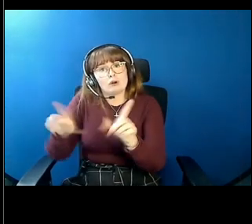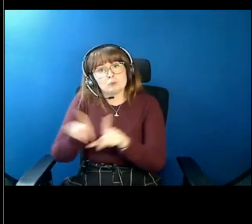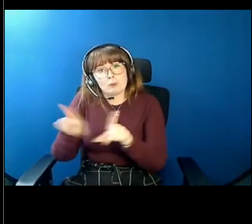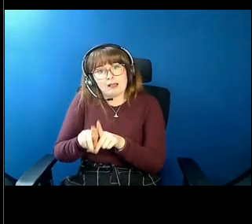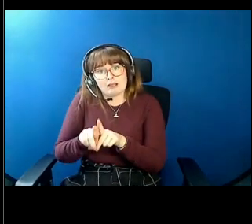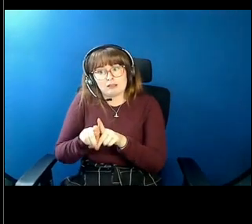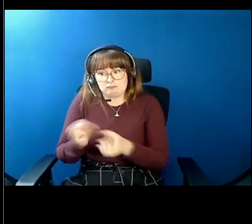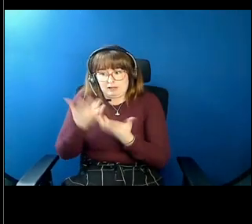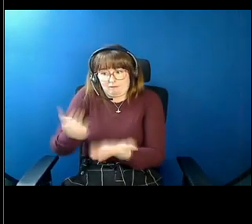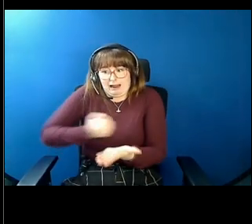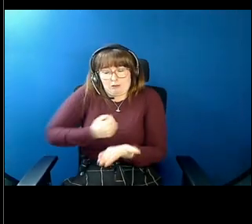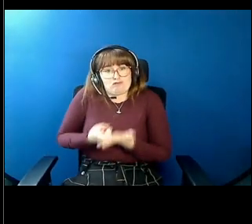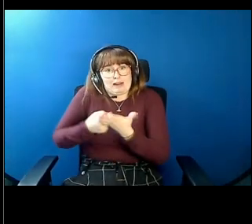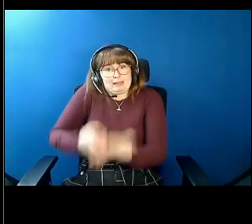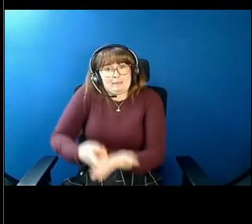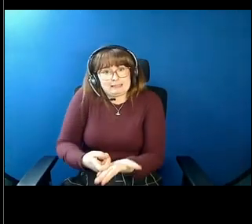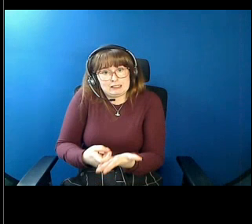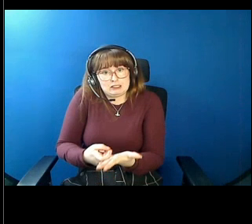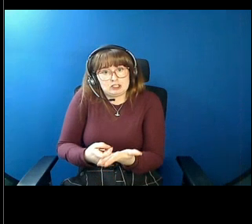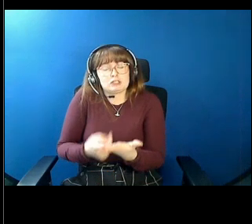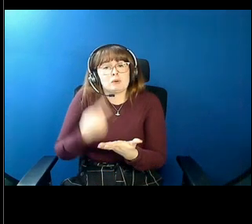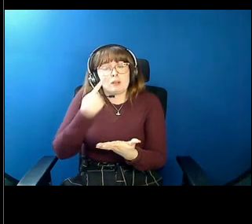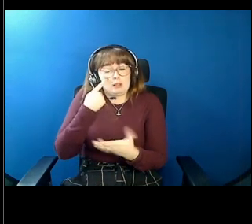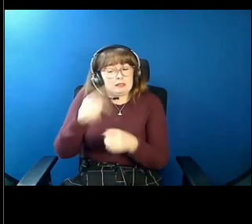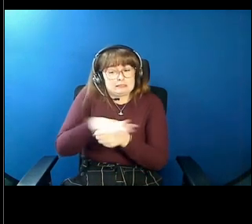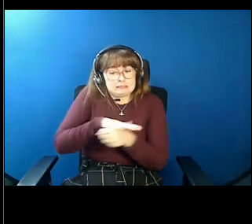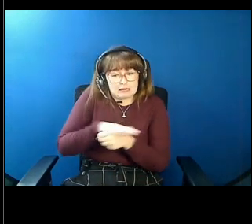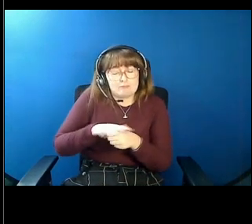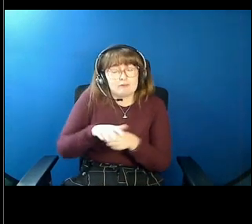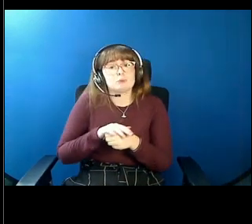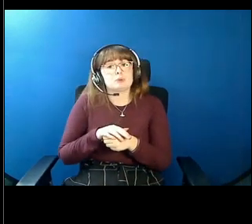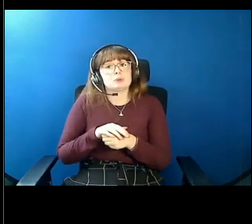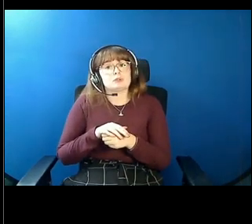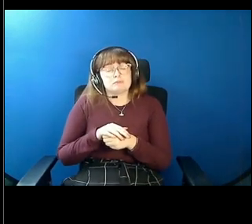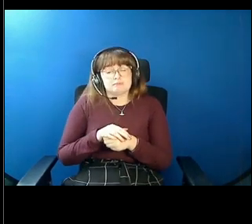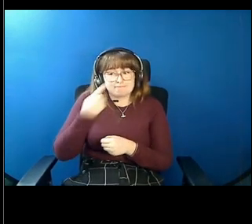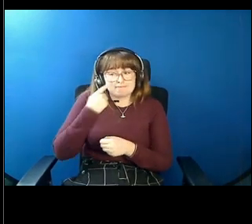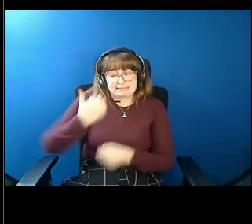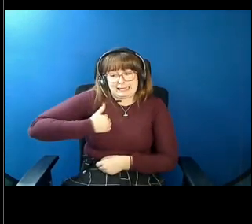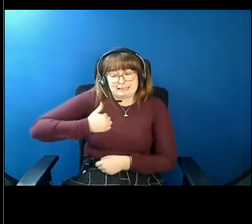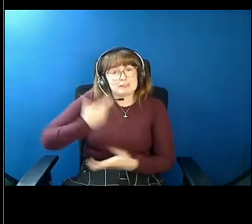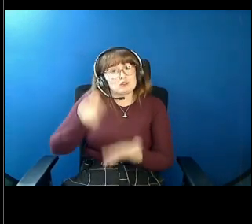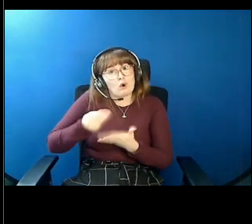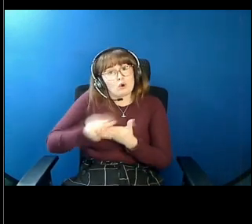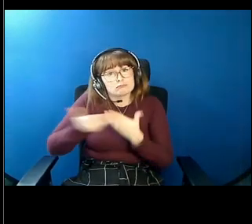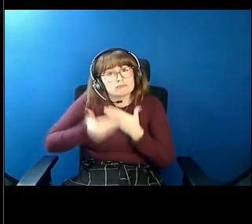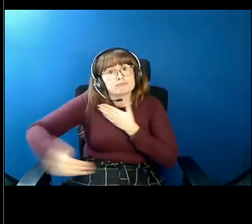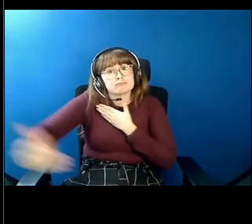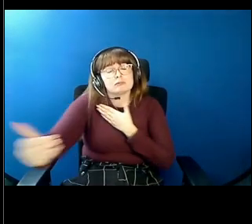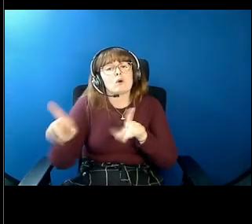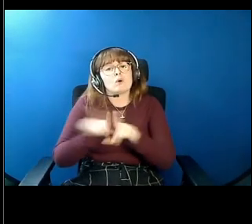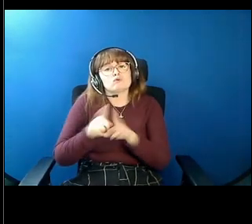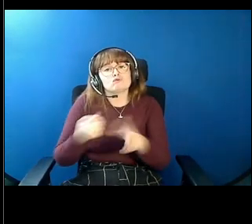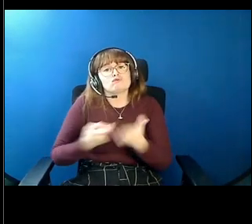It compares the scenario outputs. It forecasts the costs and savings over time, and then it also recommends next